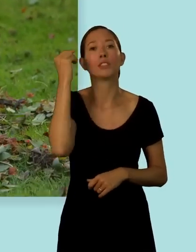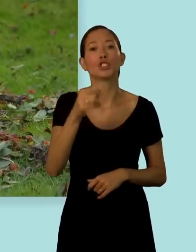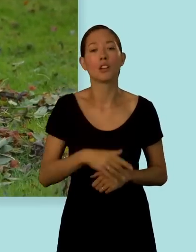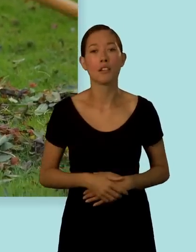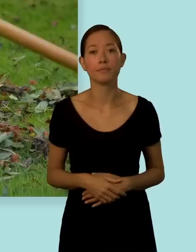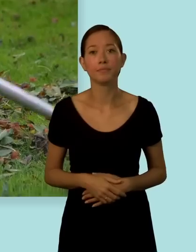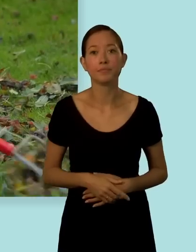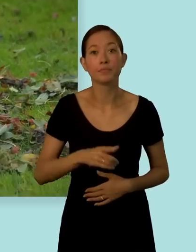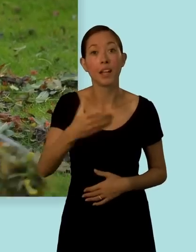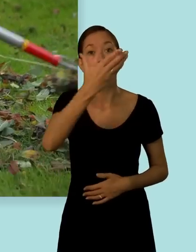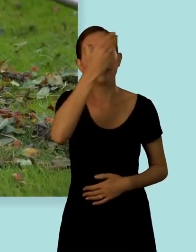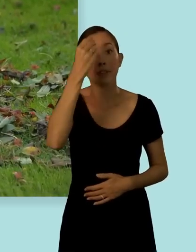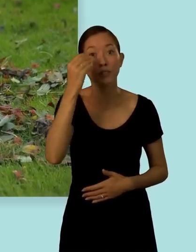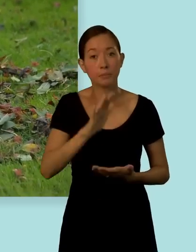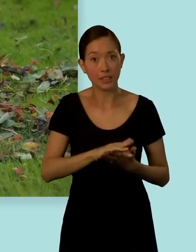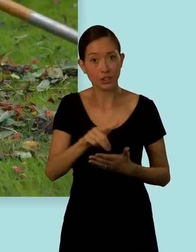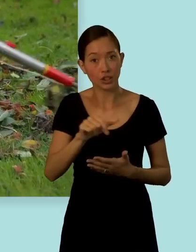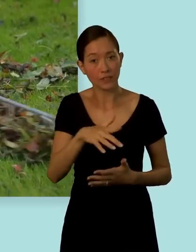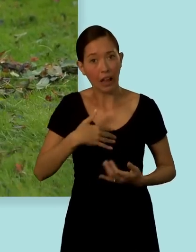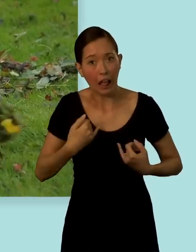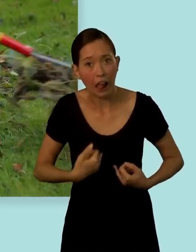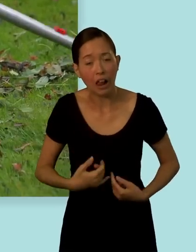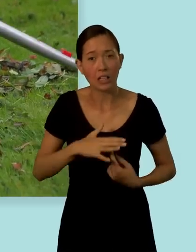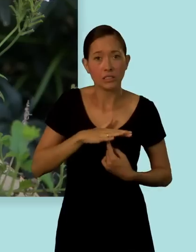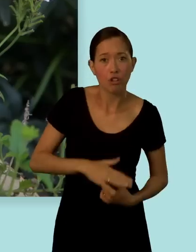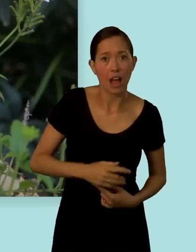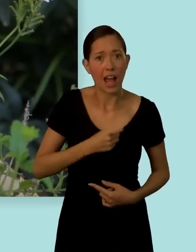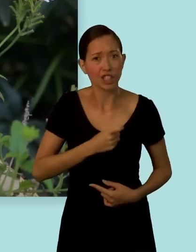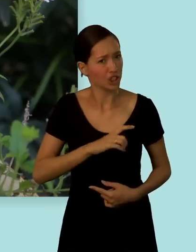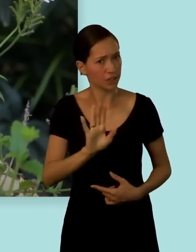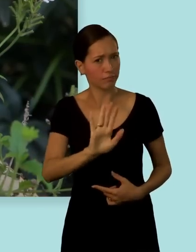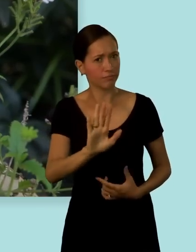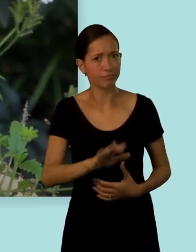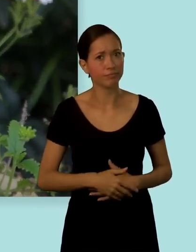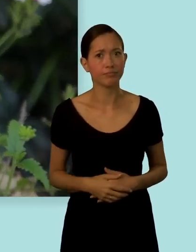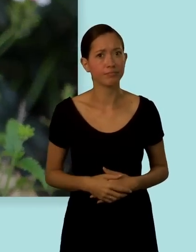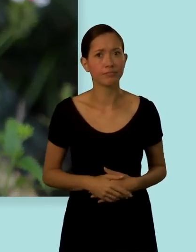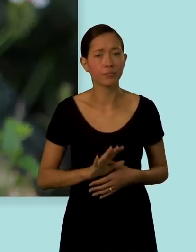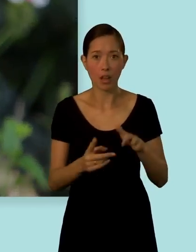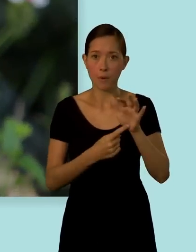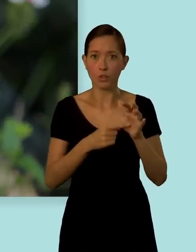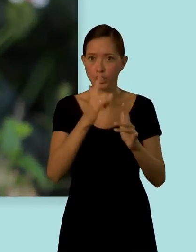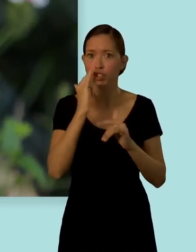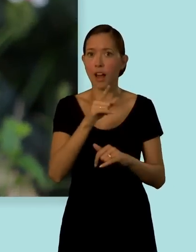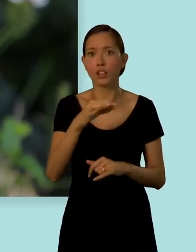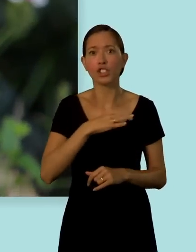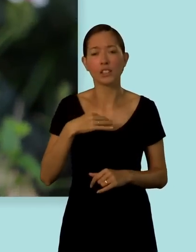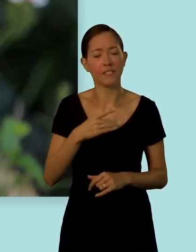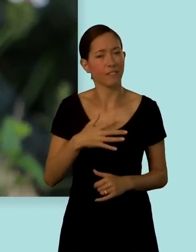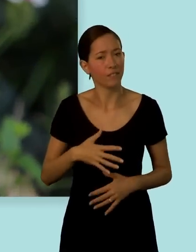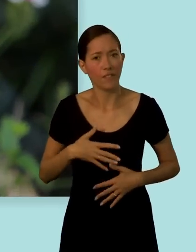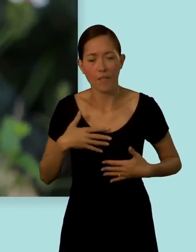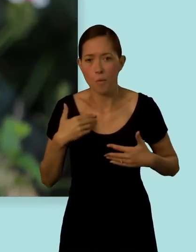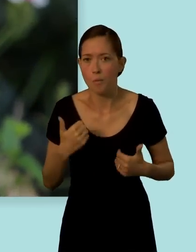healthy is also really important for people with dementia. Having dementia doesn't mean you should feel ill, depressed or